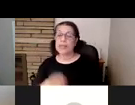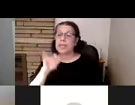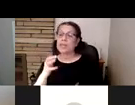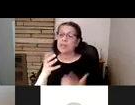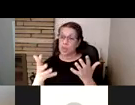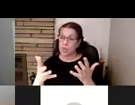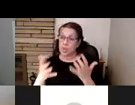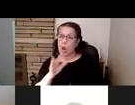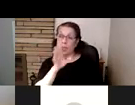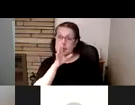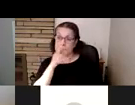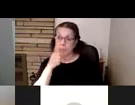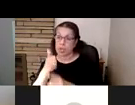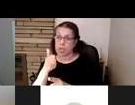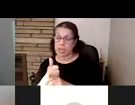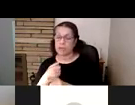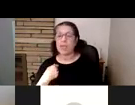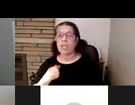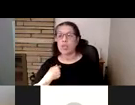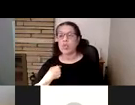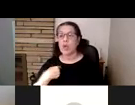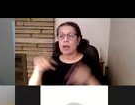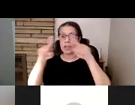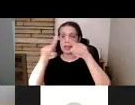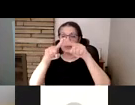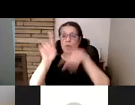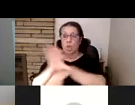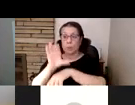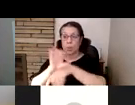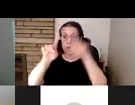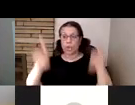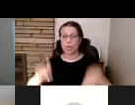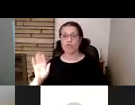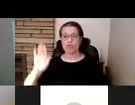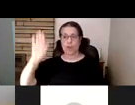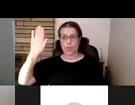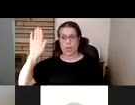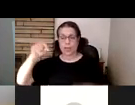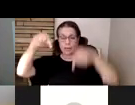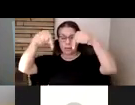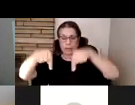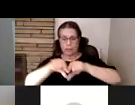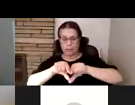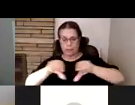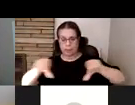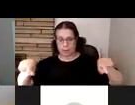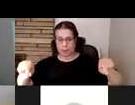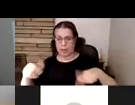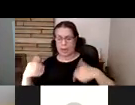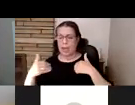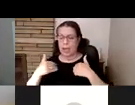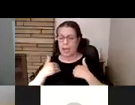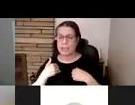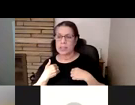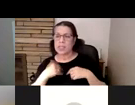your hand. To do this on a screen, on a computer, you're going to press either the Alt and Y